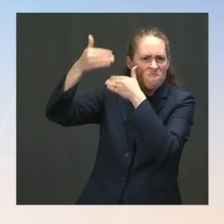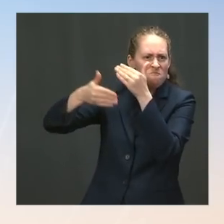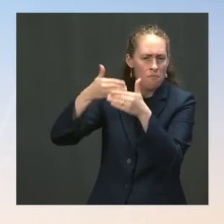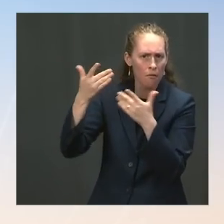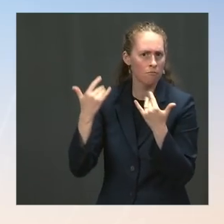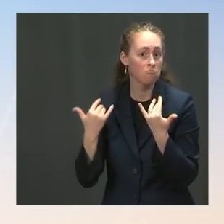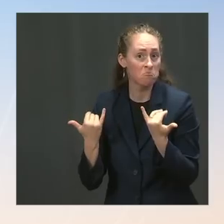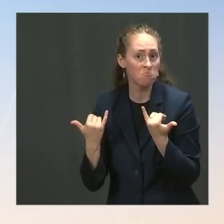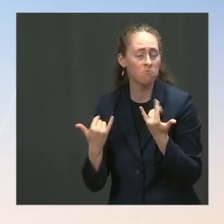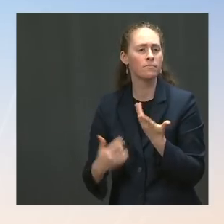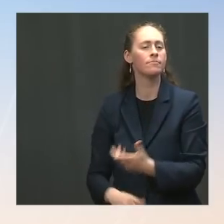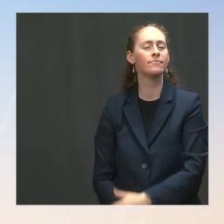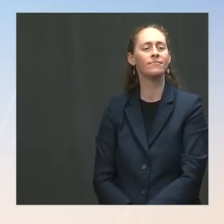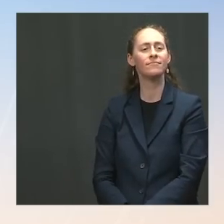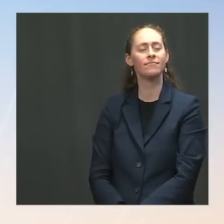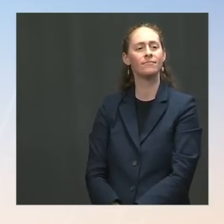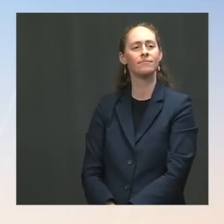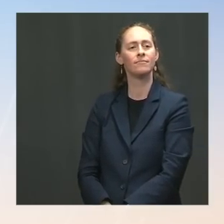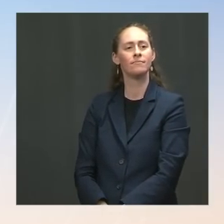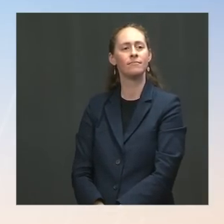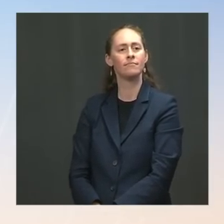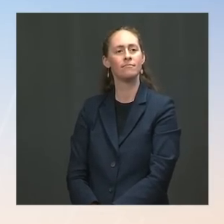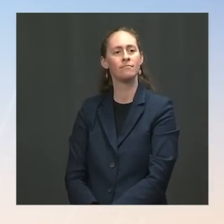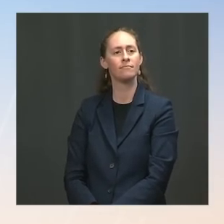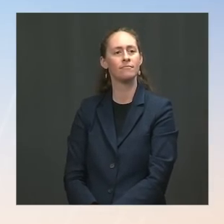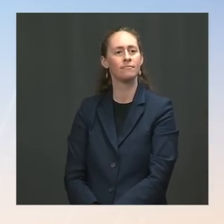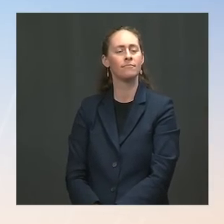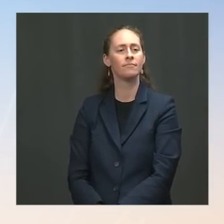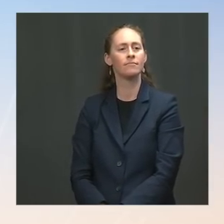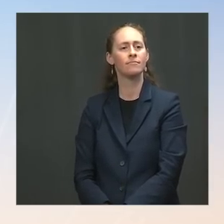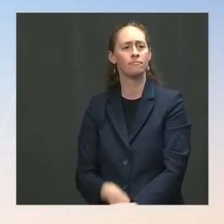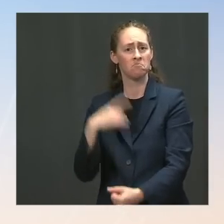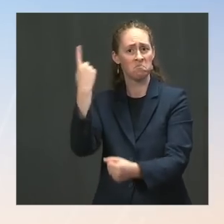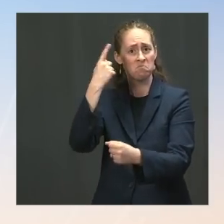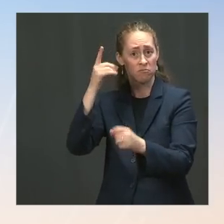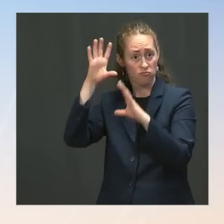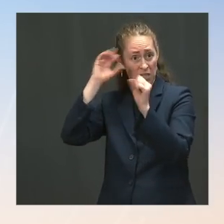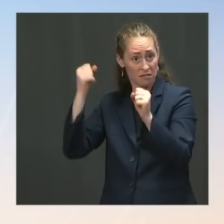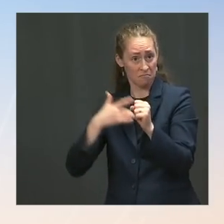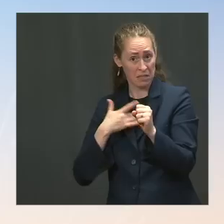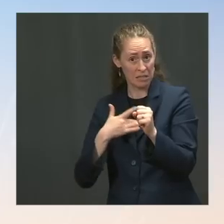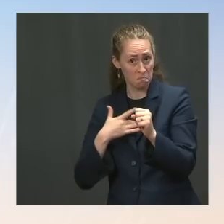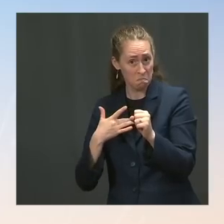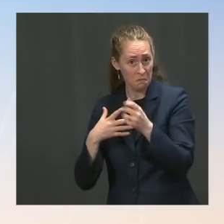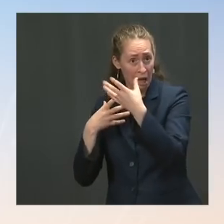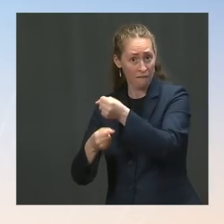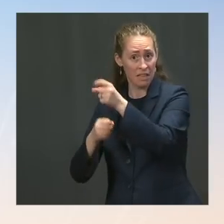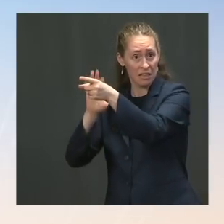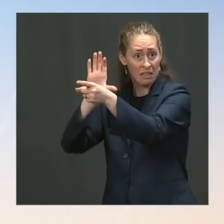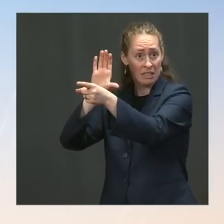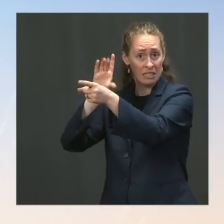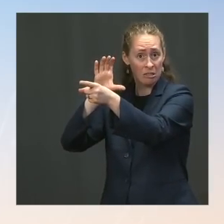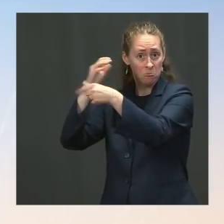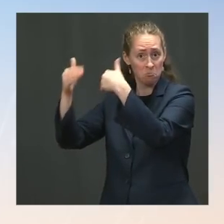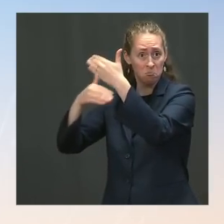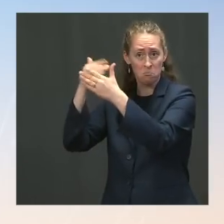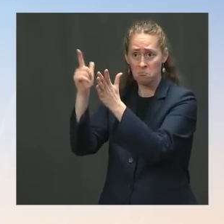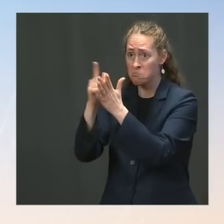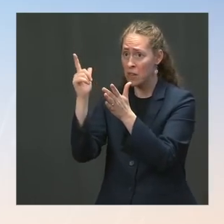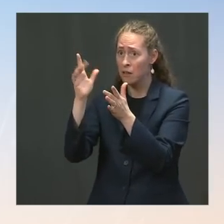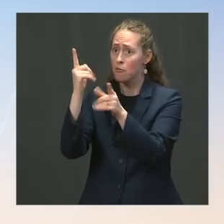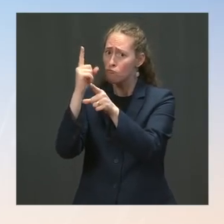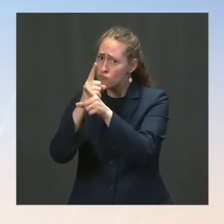forth. Given that, is the president still confident that the CDC's action is within the law? Yes, and he would not have moved forward if